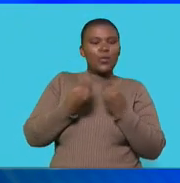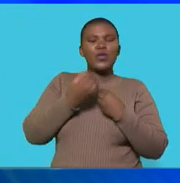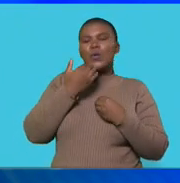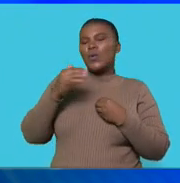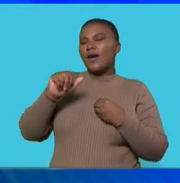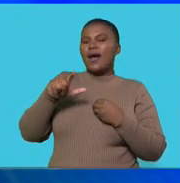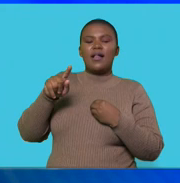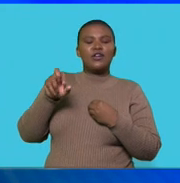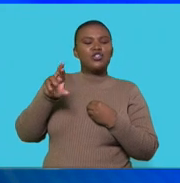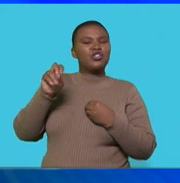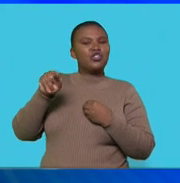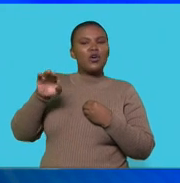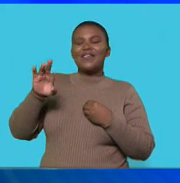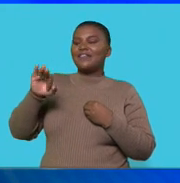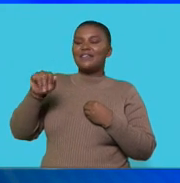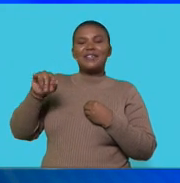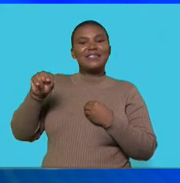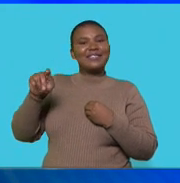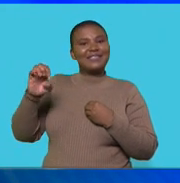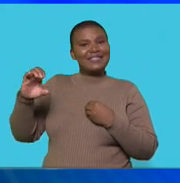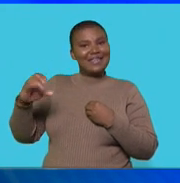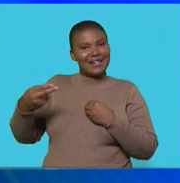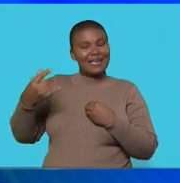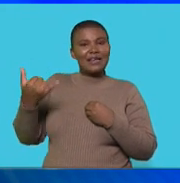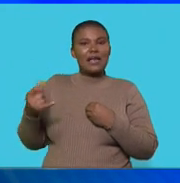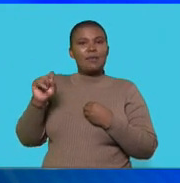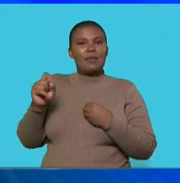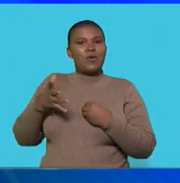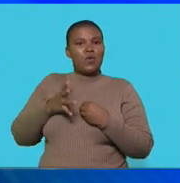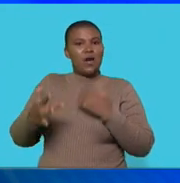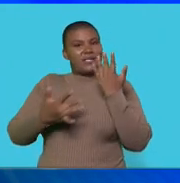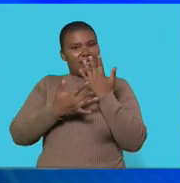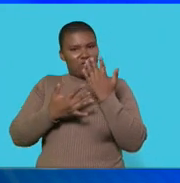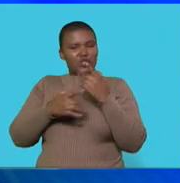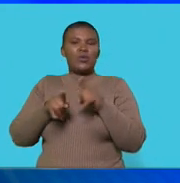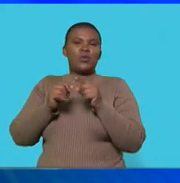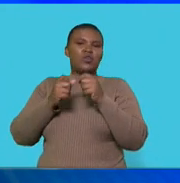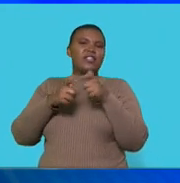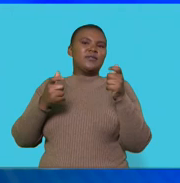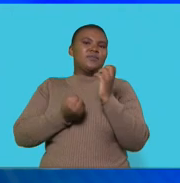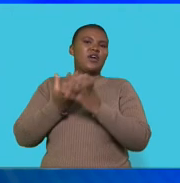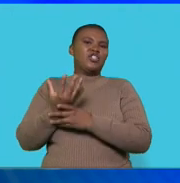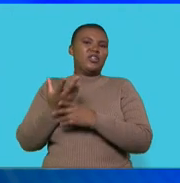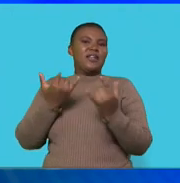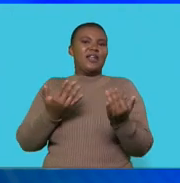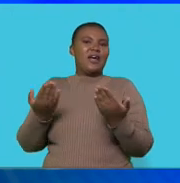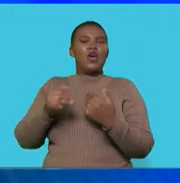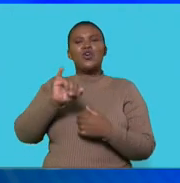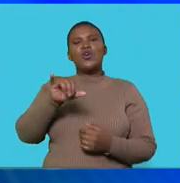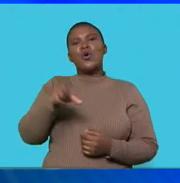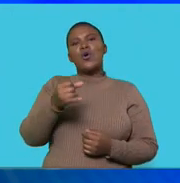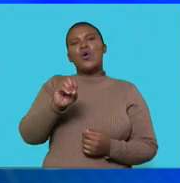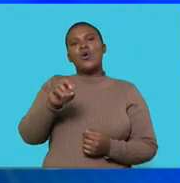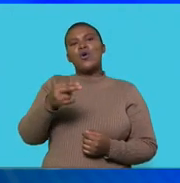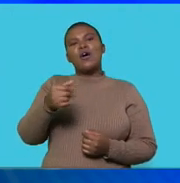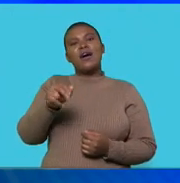FinTech and Absa are now enabling SMEs to harness the power of technology and expansion. Johan Gately, Managing Director